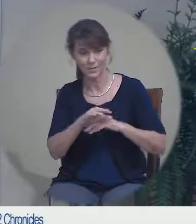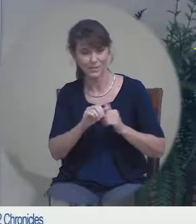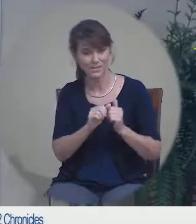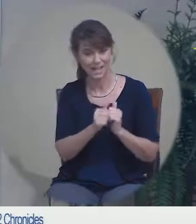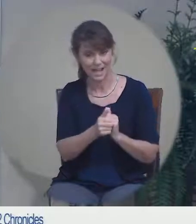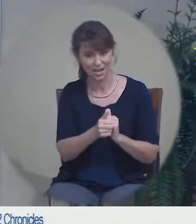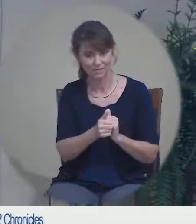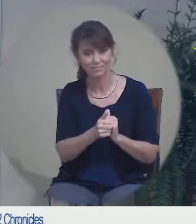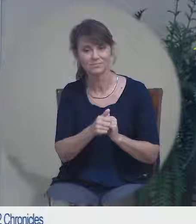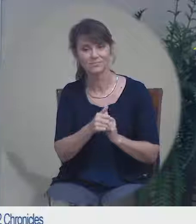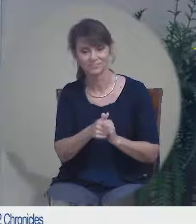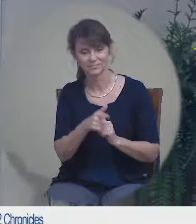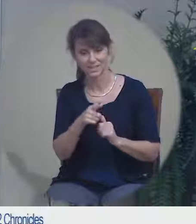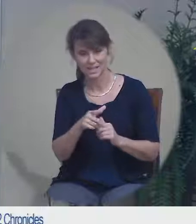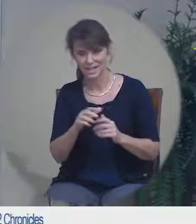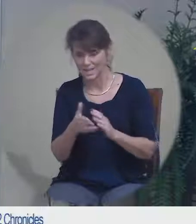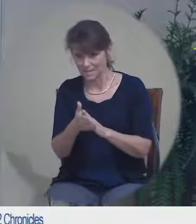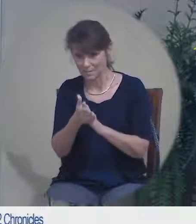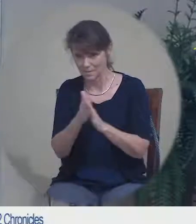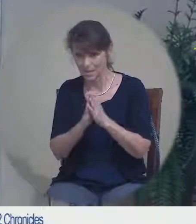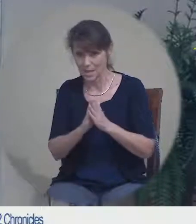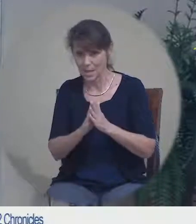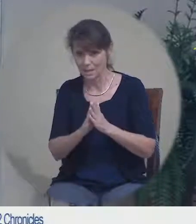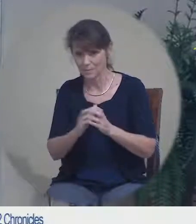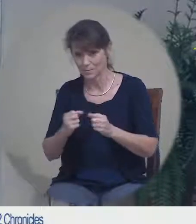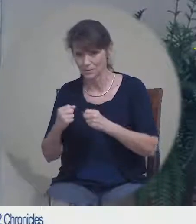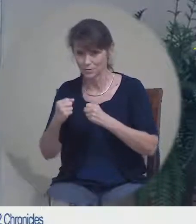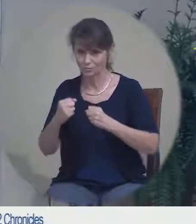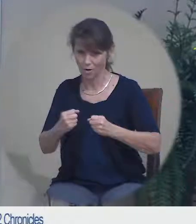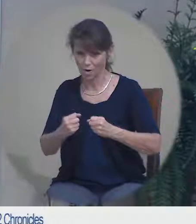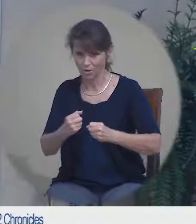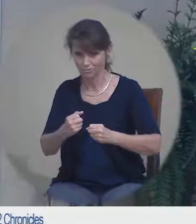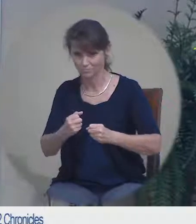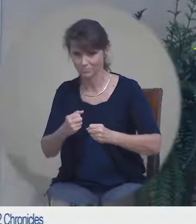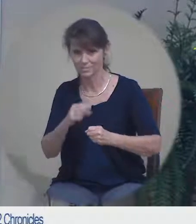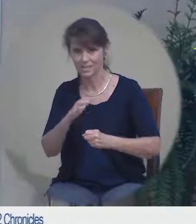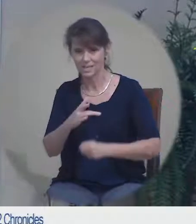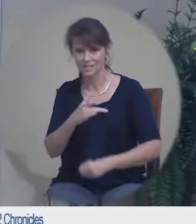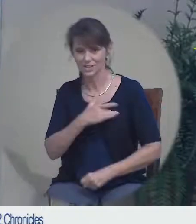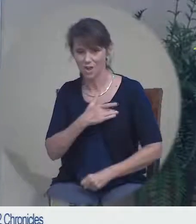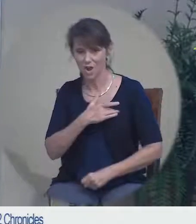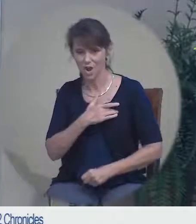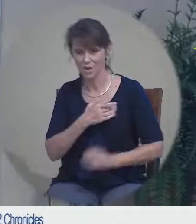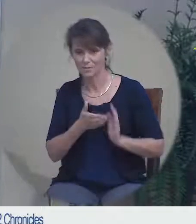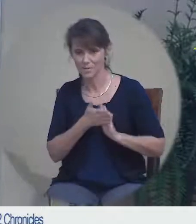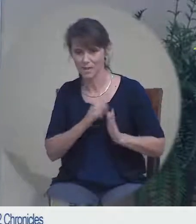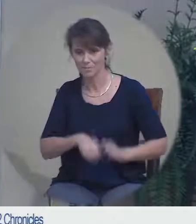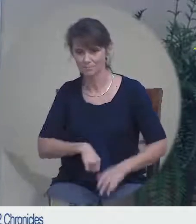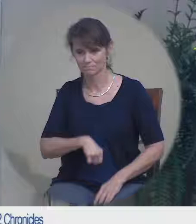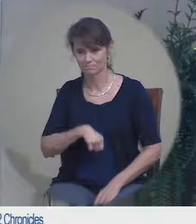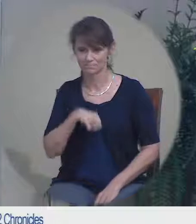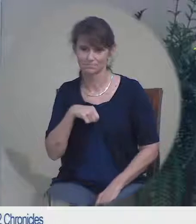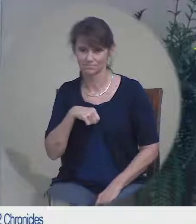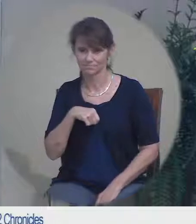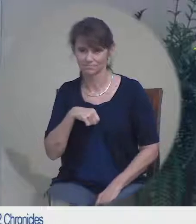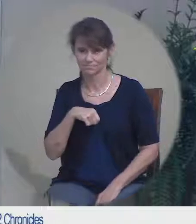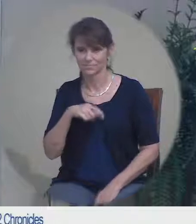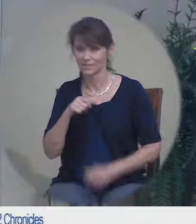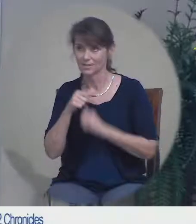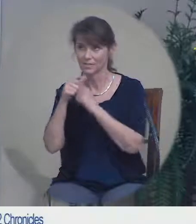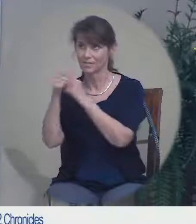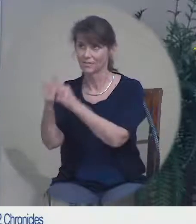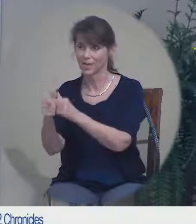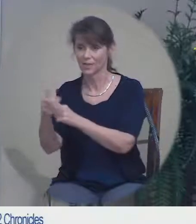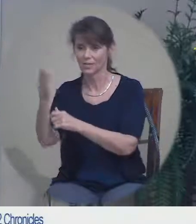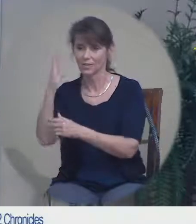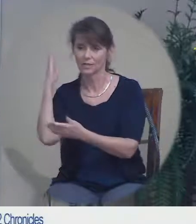his heart was so proud that he acted corruptly. And he was unfaithful to the Lord his God, for he entered the temple of the Lord